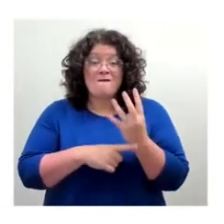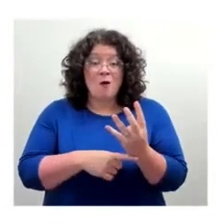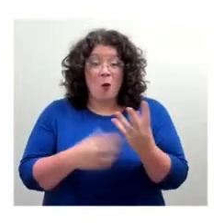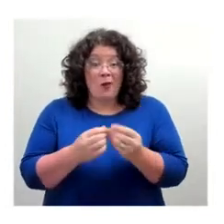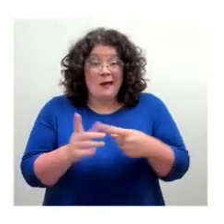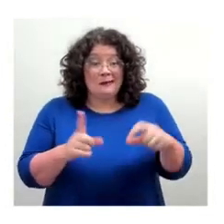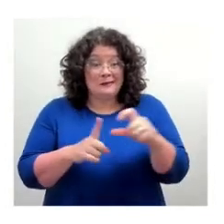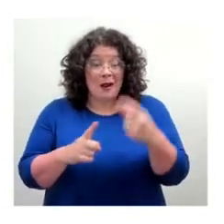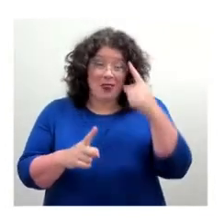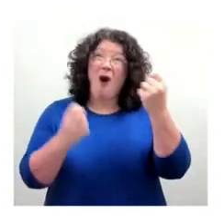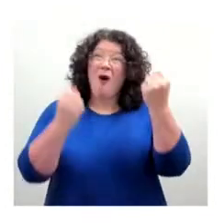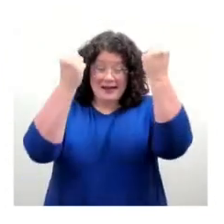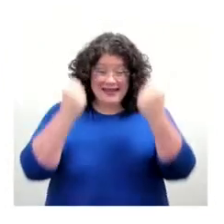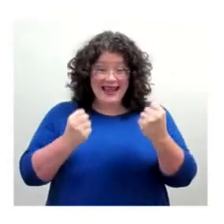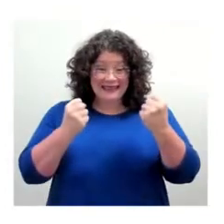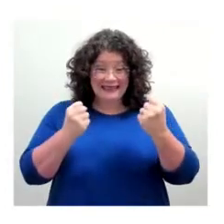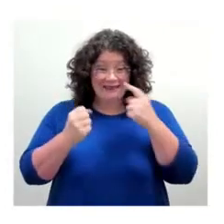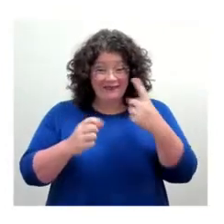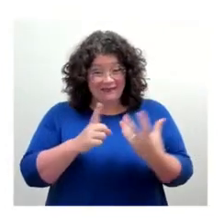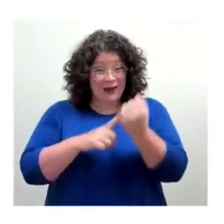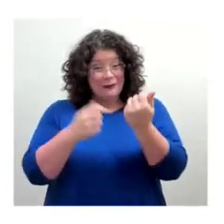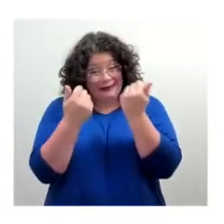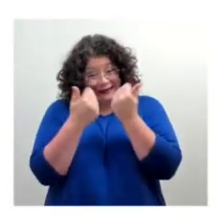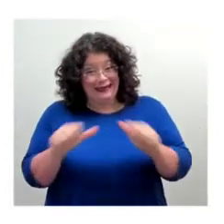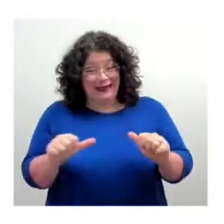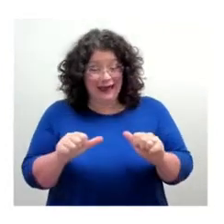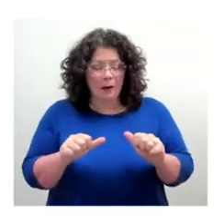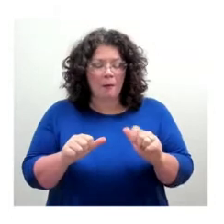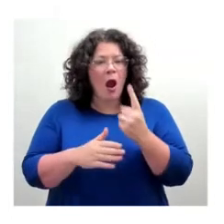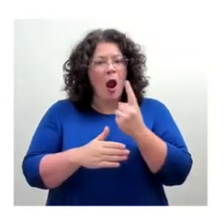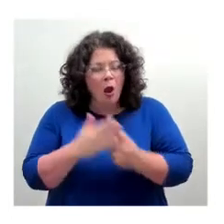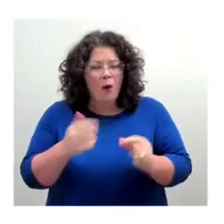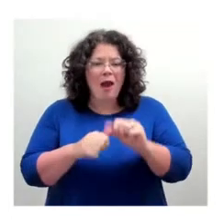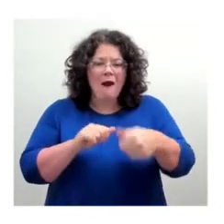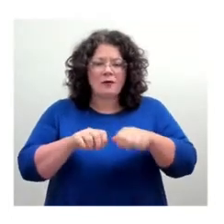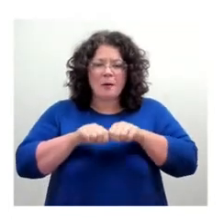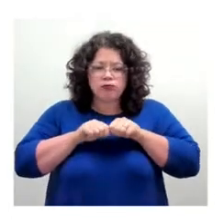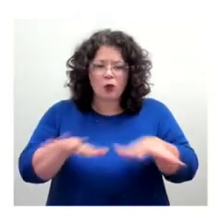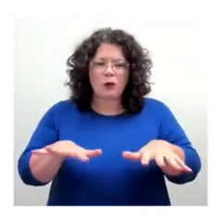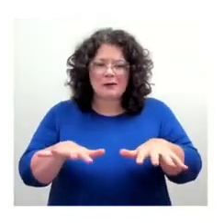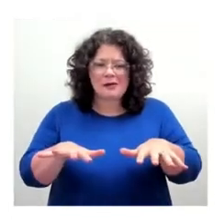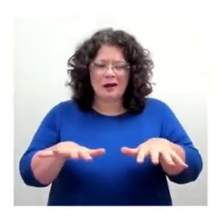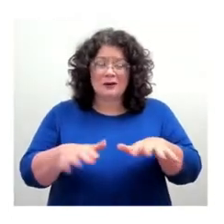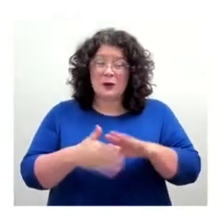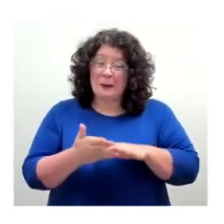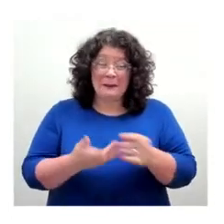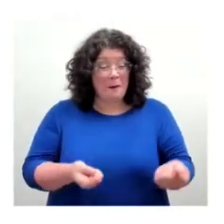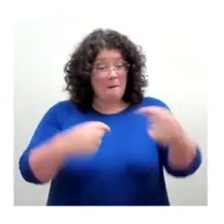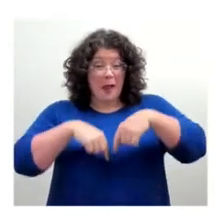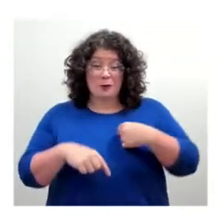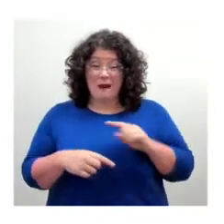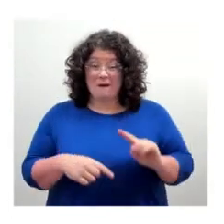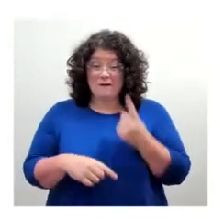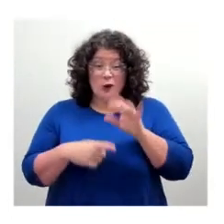on. I think we were up to series 7, episode 7 by the time we got to it. And that entire